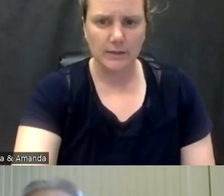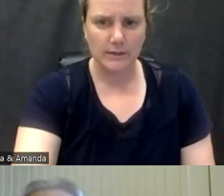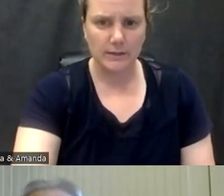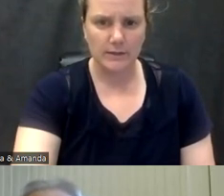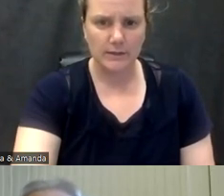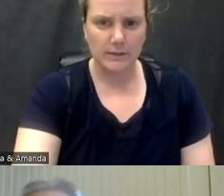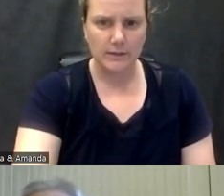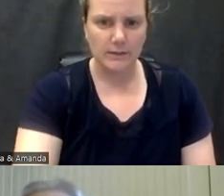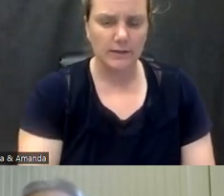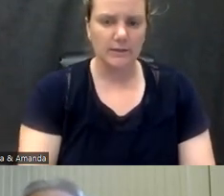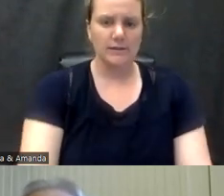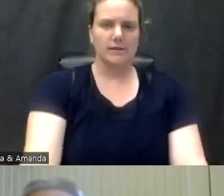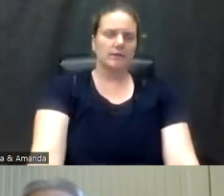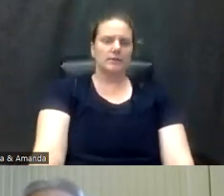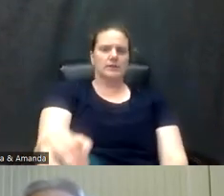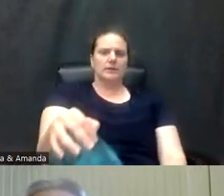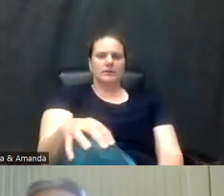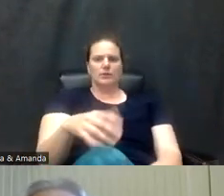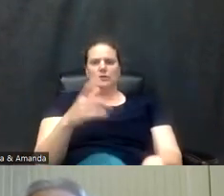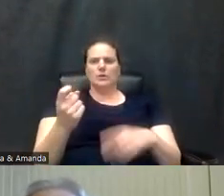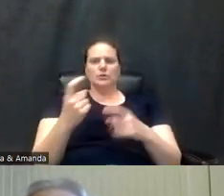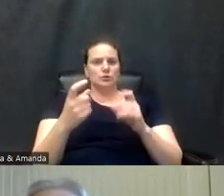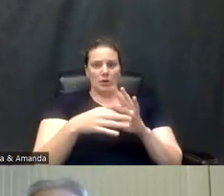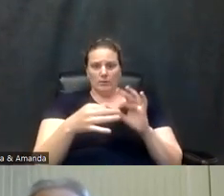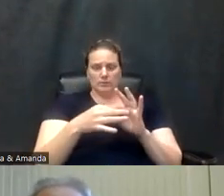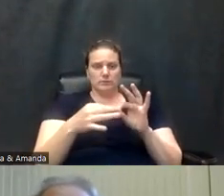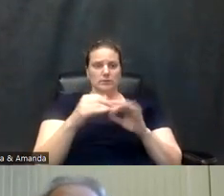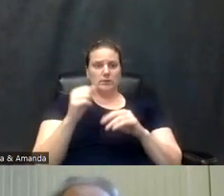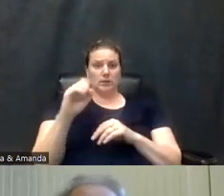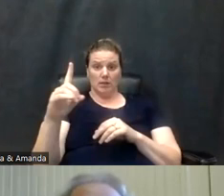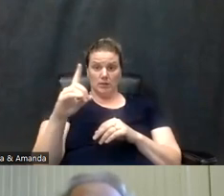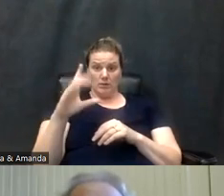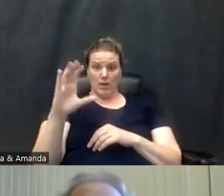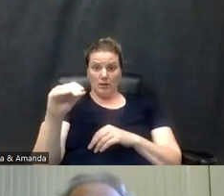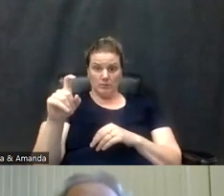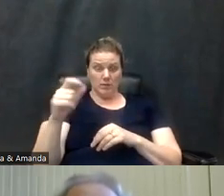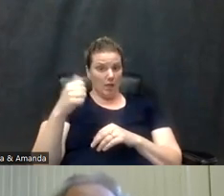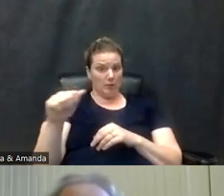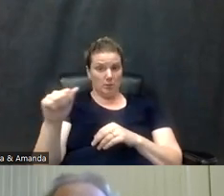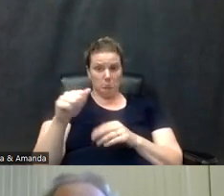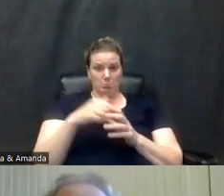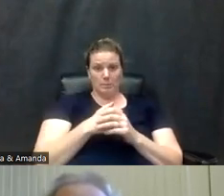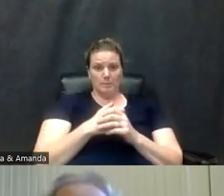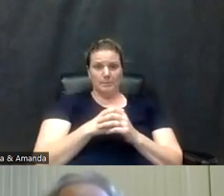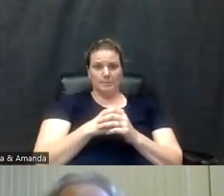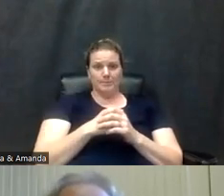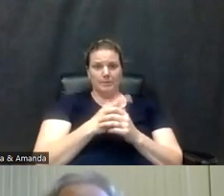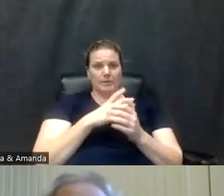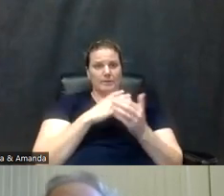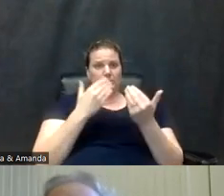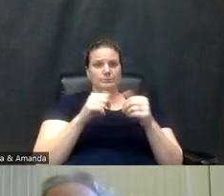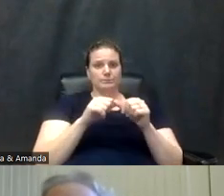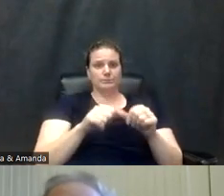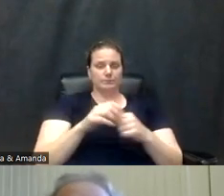questions or comments about San Diego County, no? You can continue,